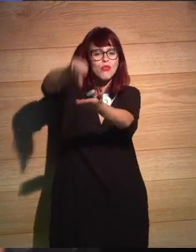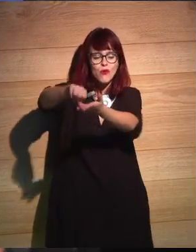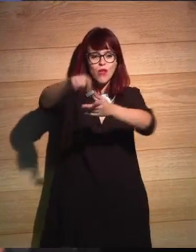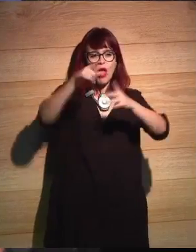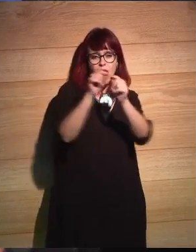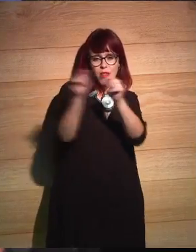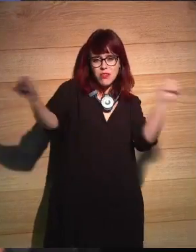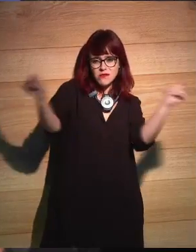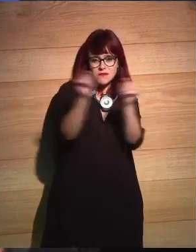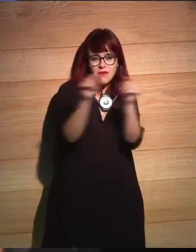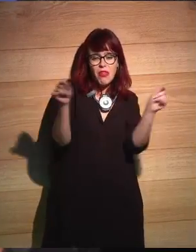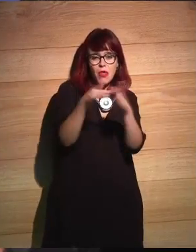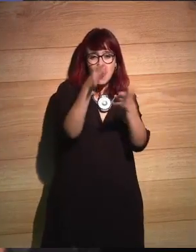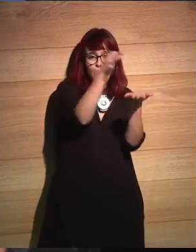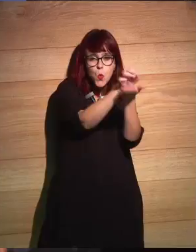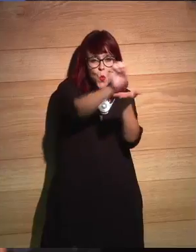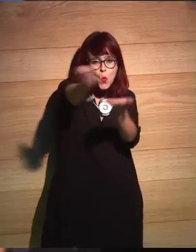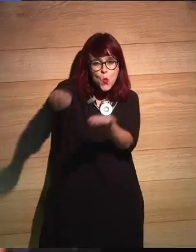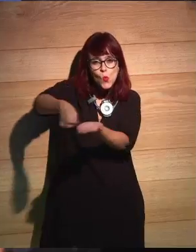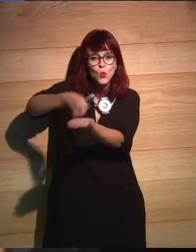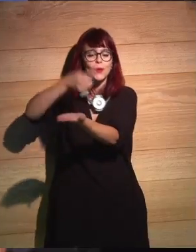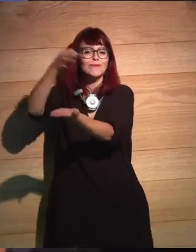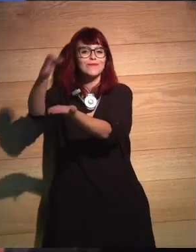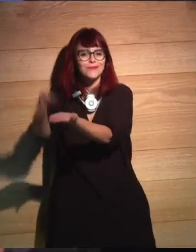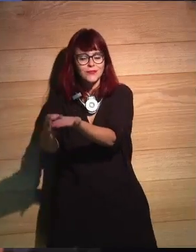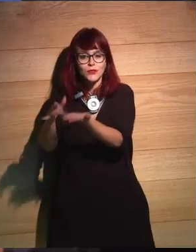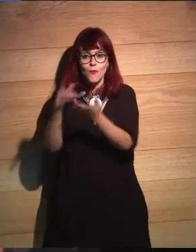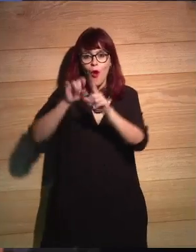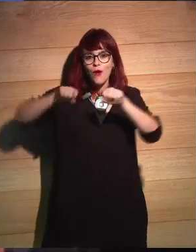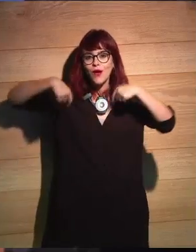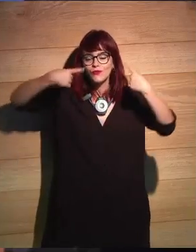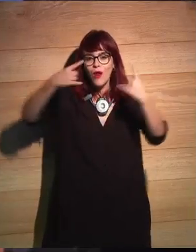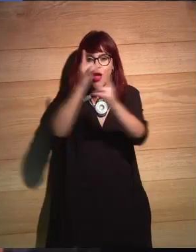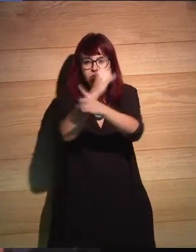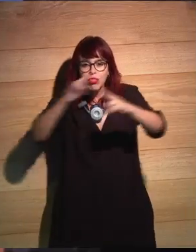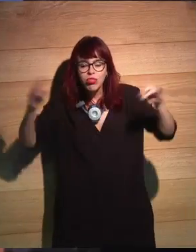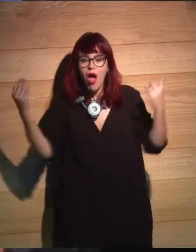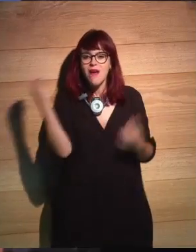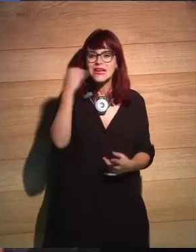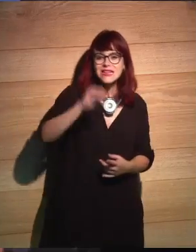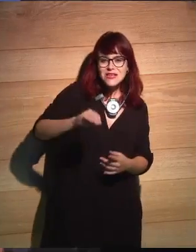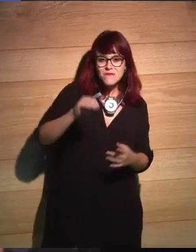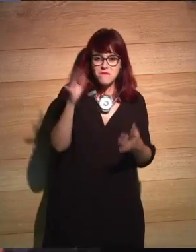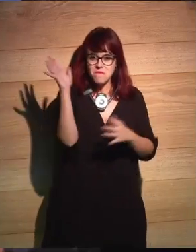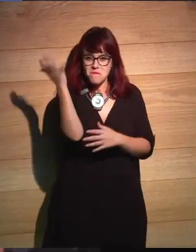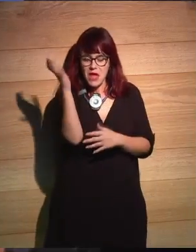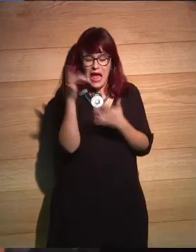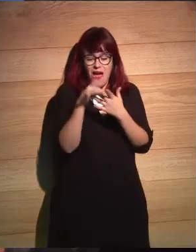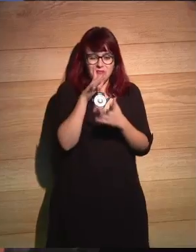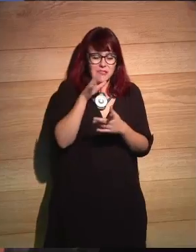dangerous nature, weather, very hard conditions. Those are the themes that have